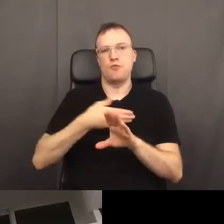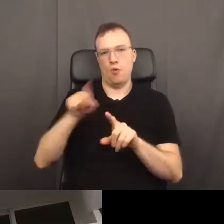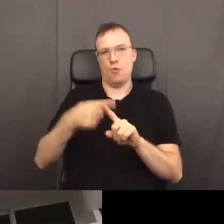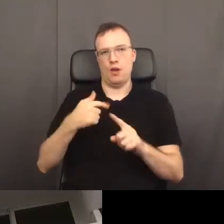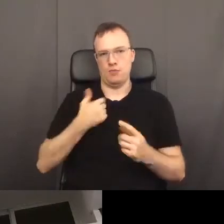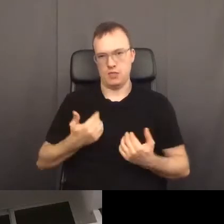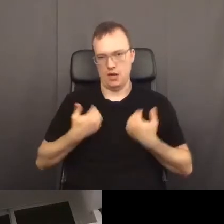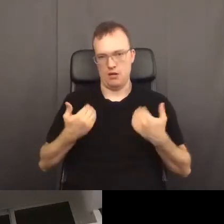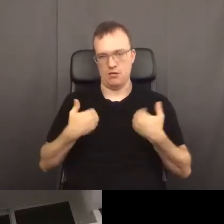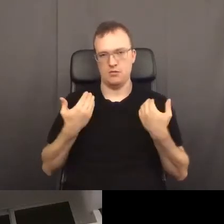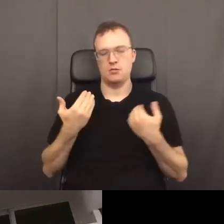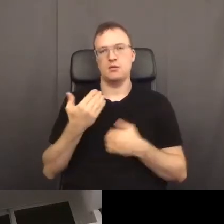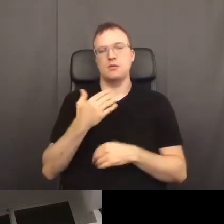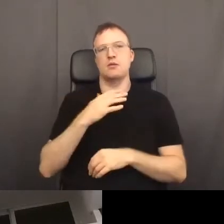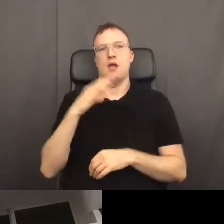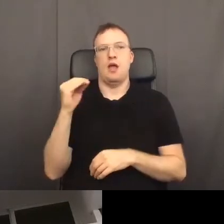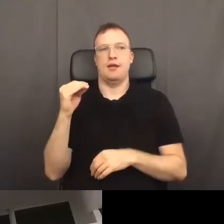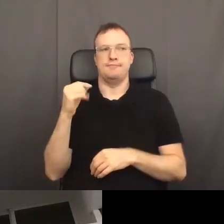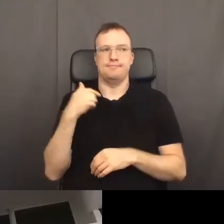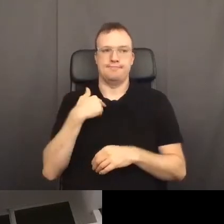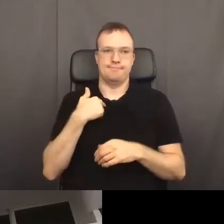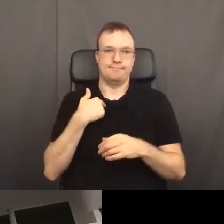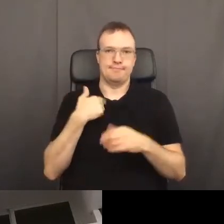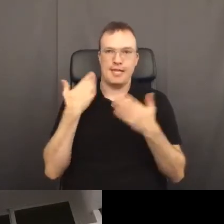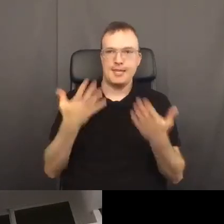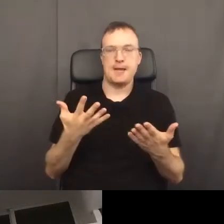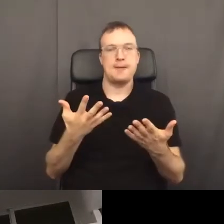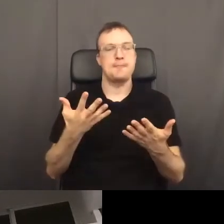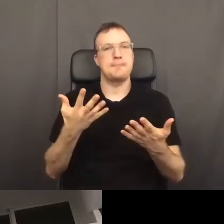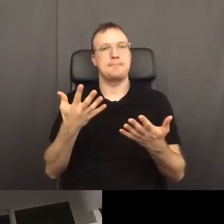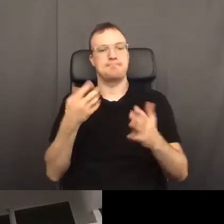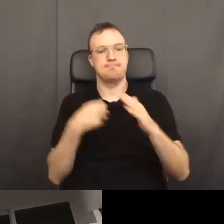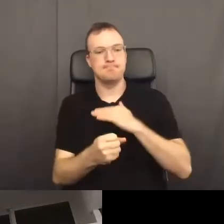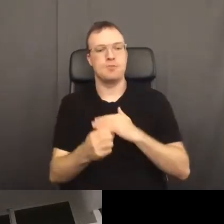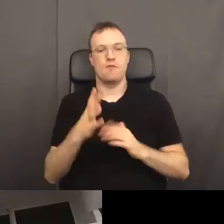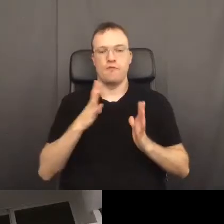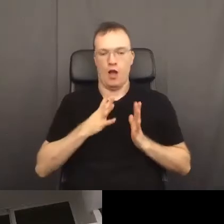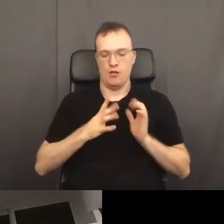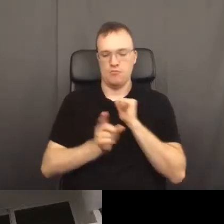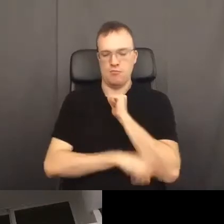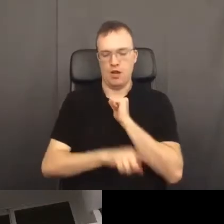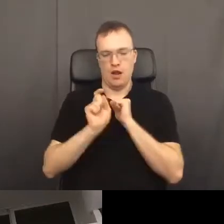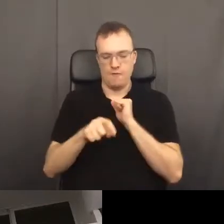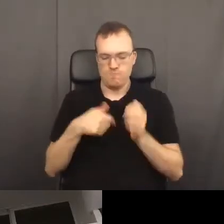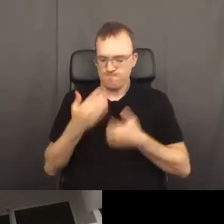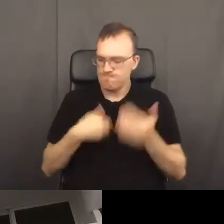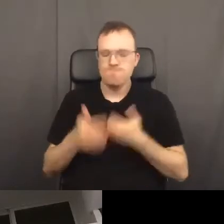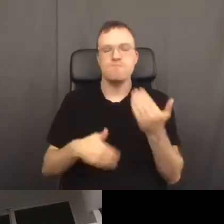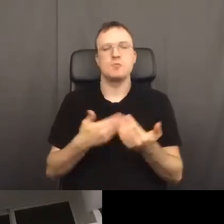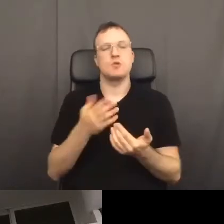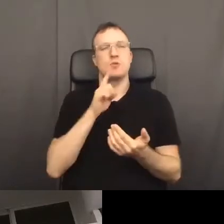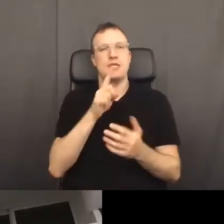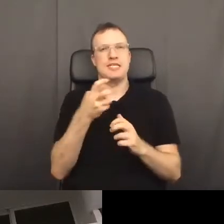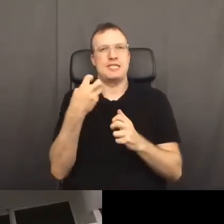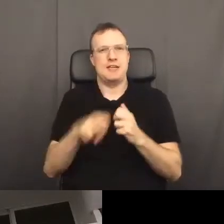And I served and I accepted that I had this punishment to pay. And so it's difficult to